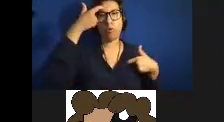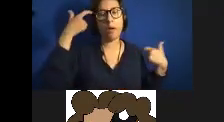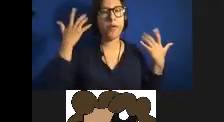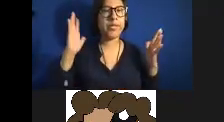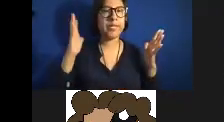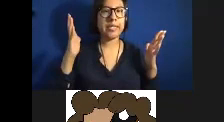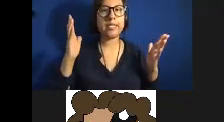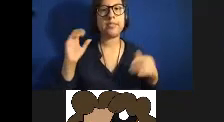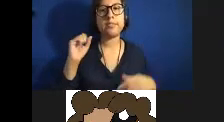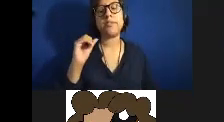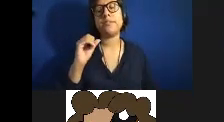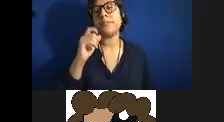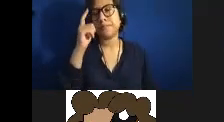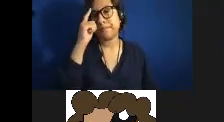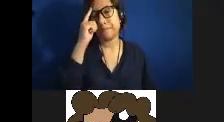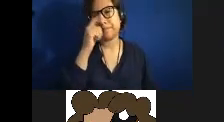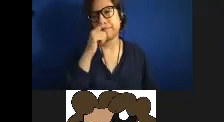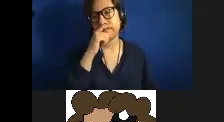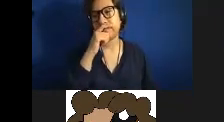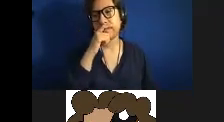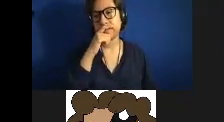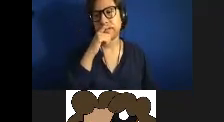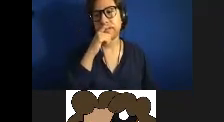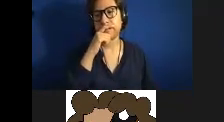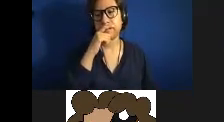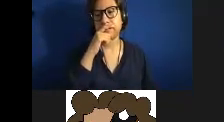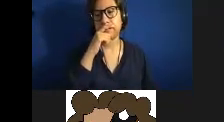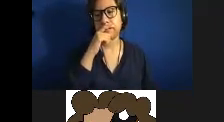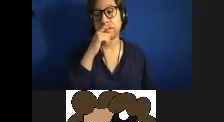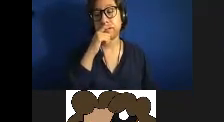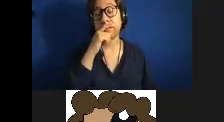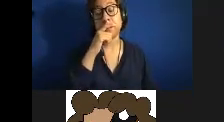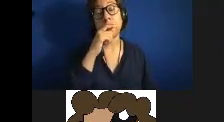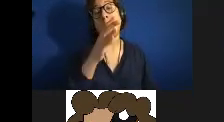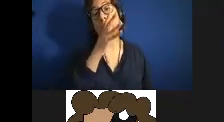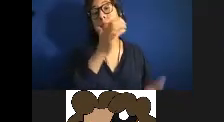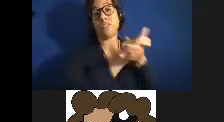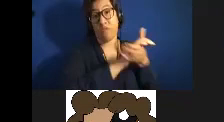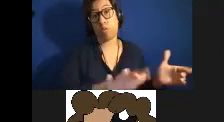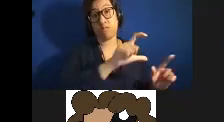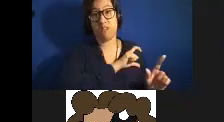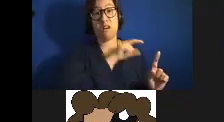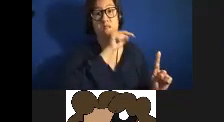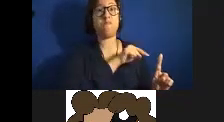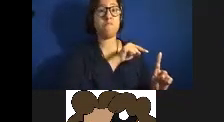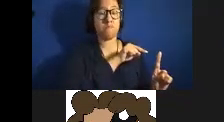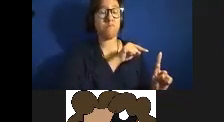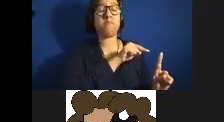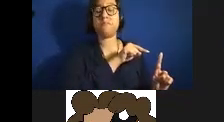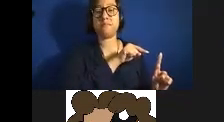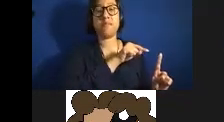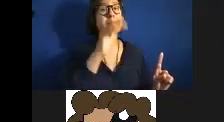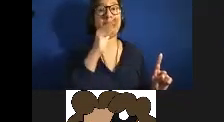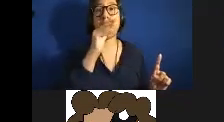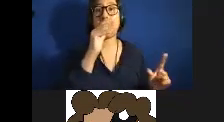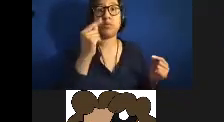So, you know, one of the things that when she got divorced from him, you know, she ended up